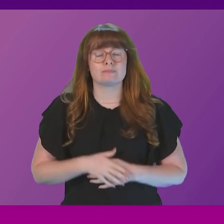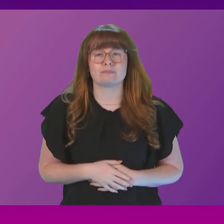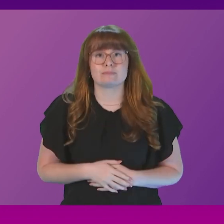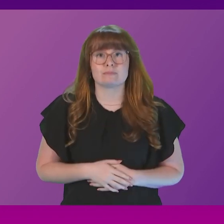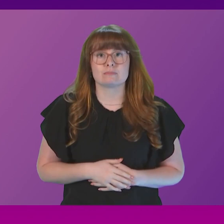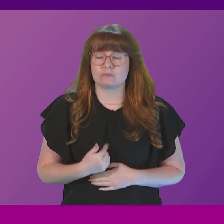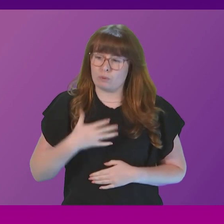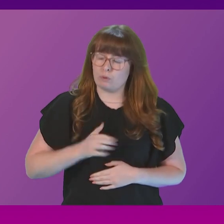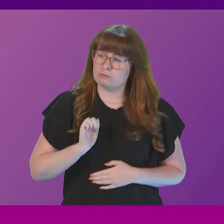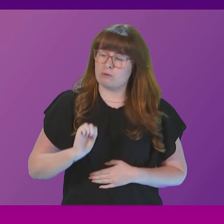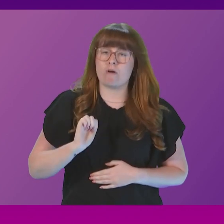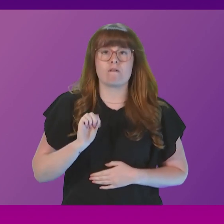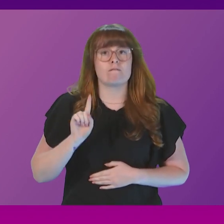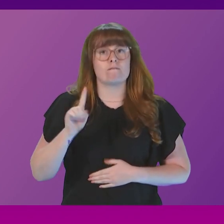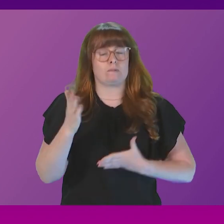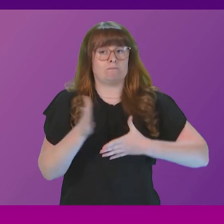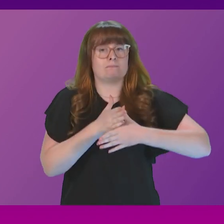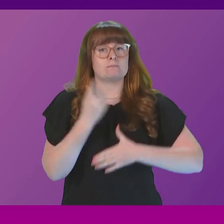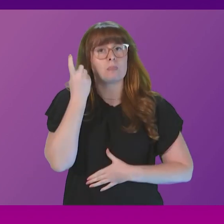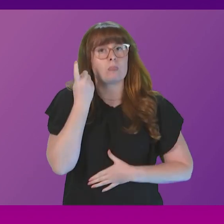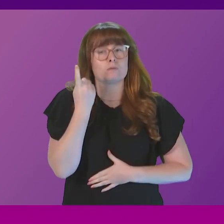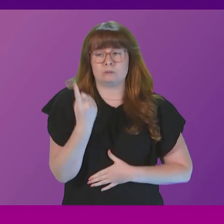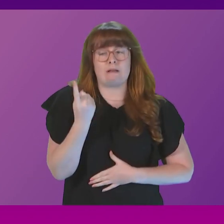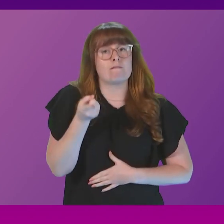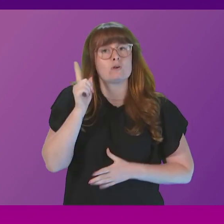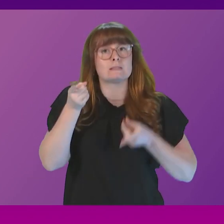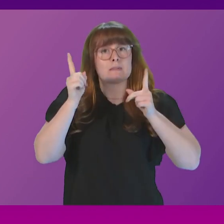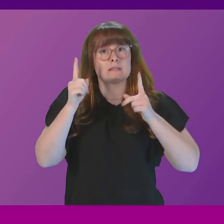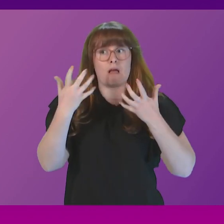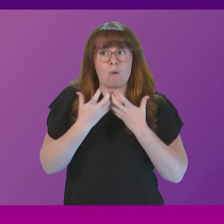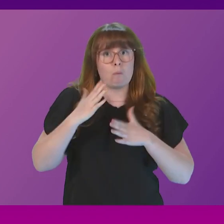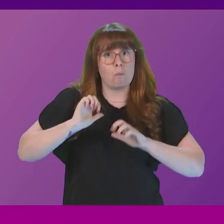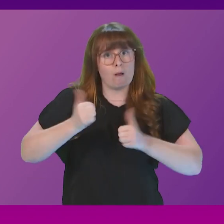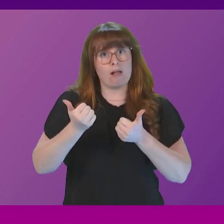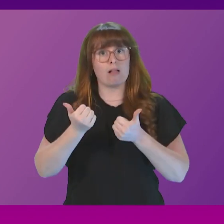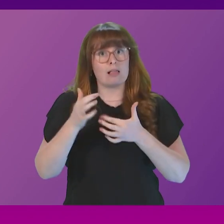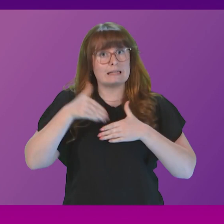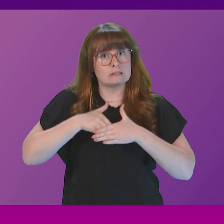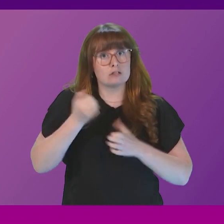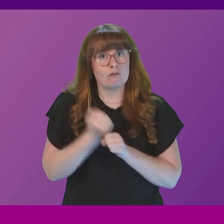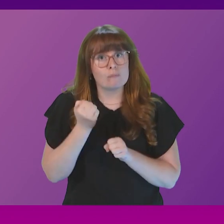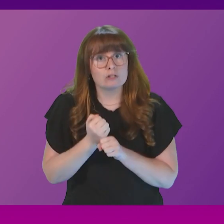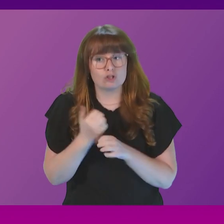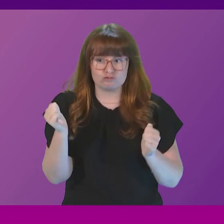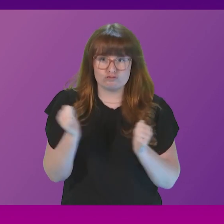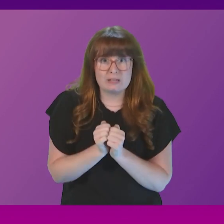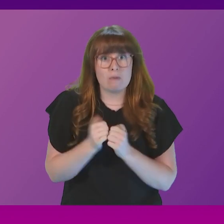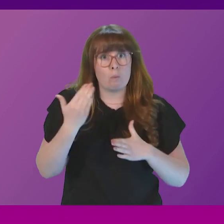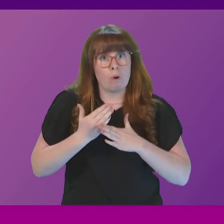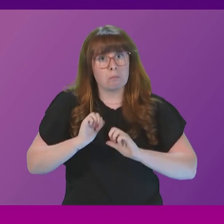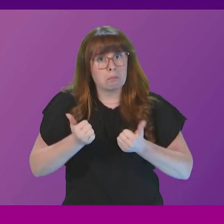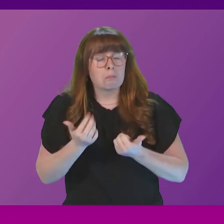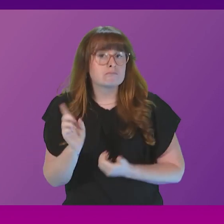So I would like your initial thoughts as First Minister on how well intergovernment relations agreement is